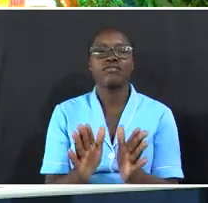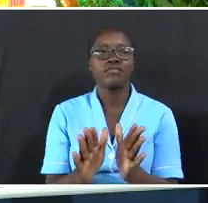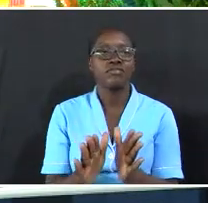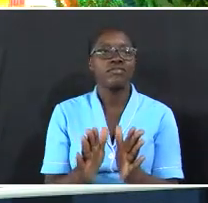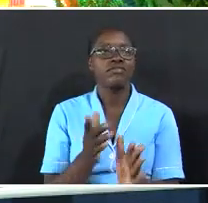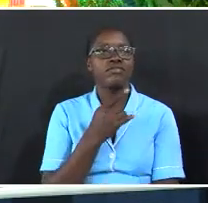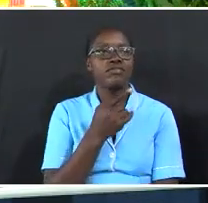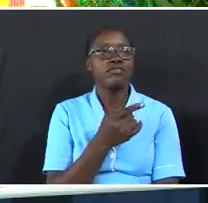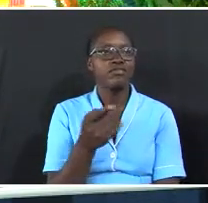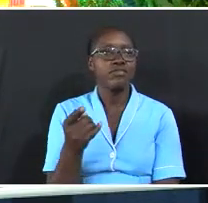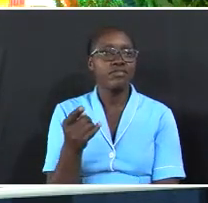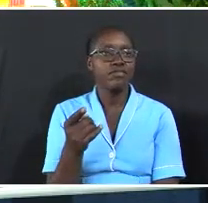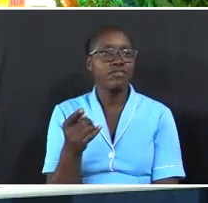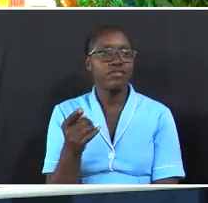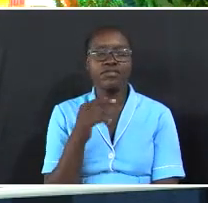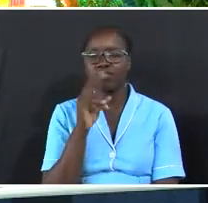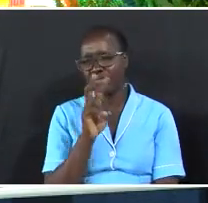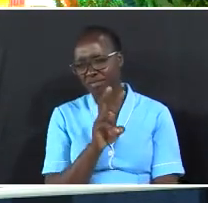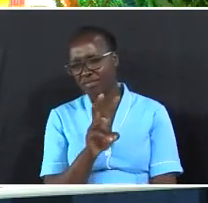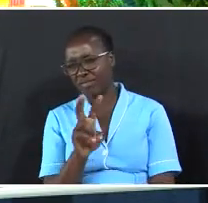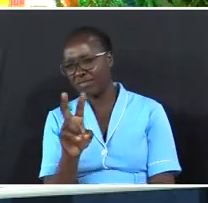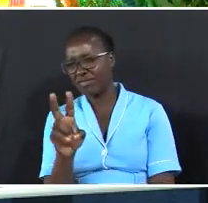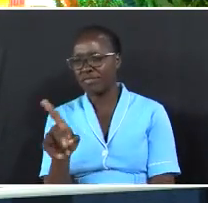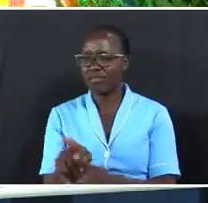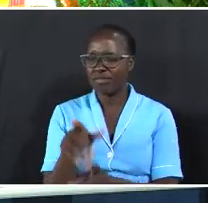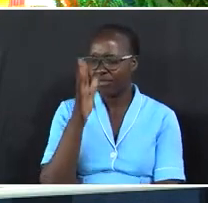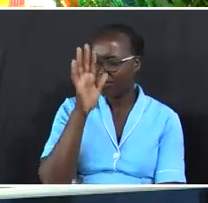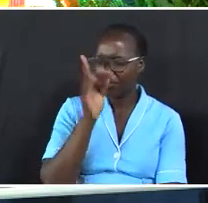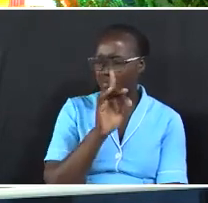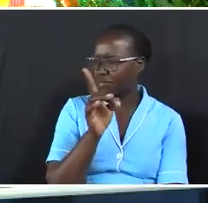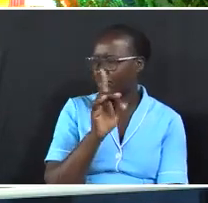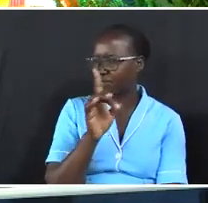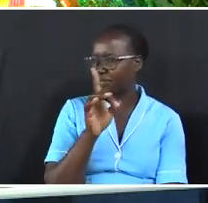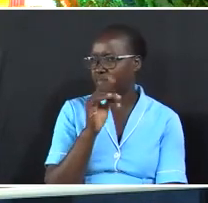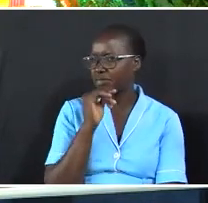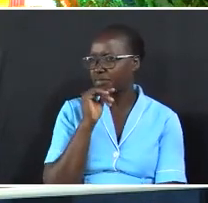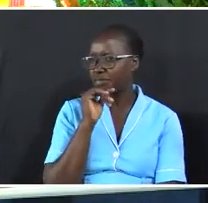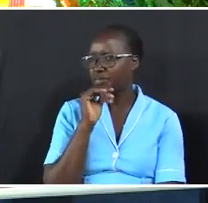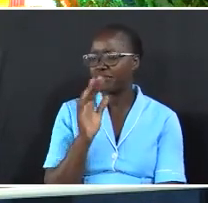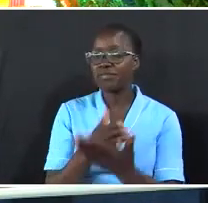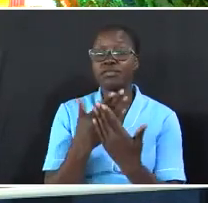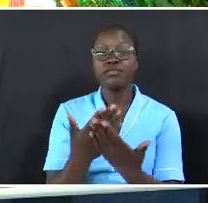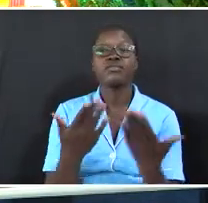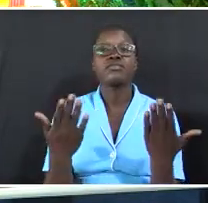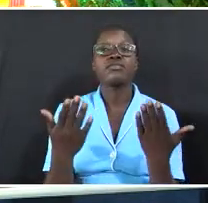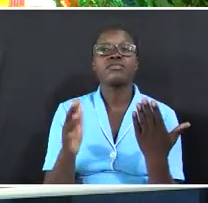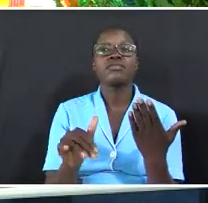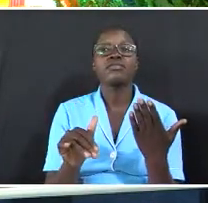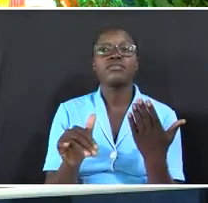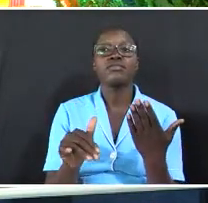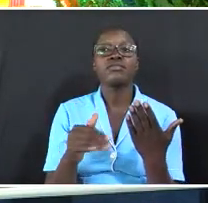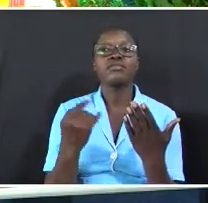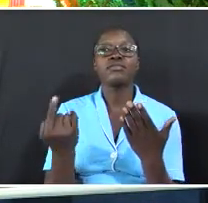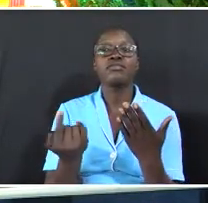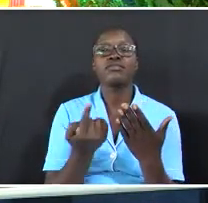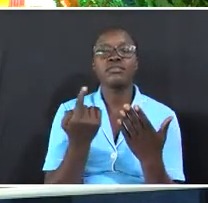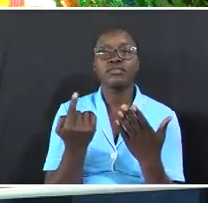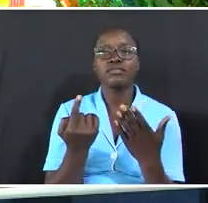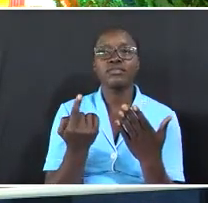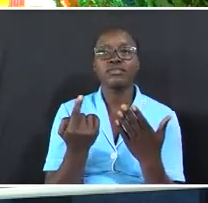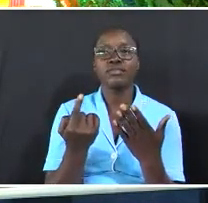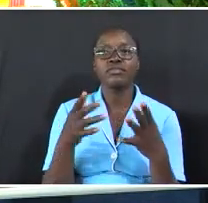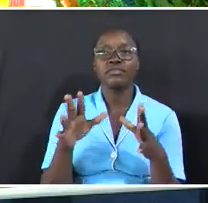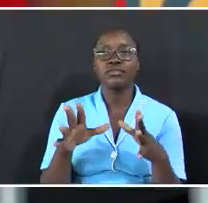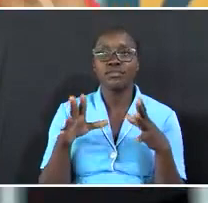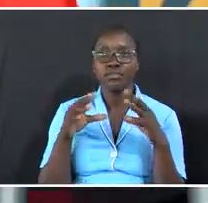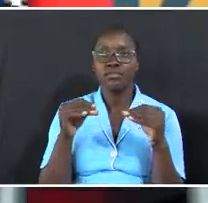Let me tell you, don't look at it as if it is a joke. There are some things that you will only